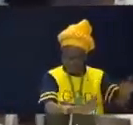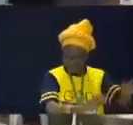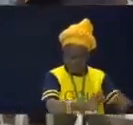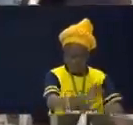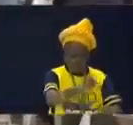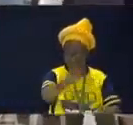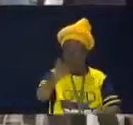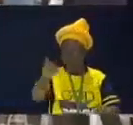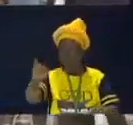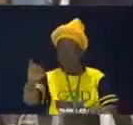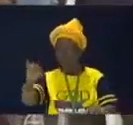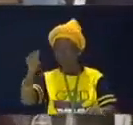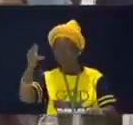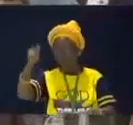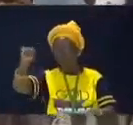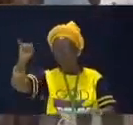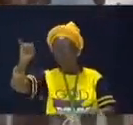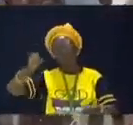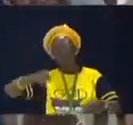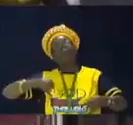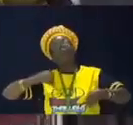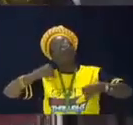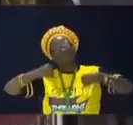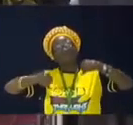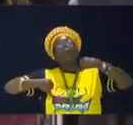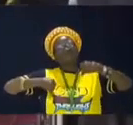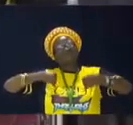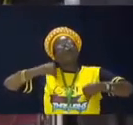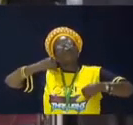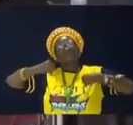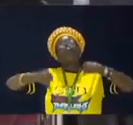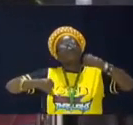The joy of the Lord.